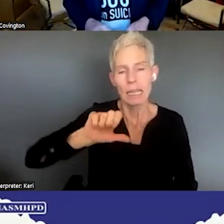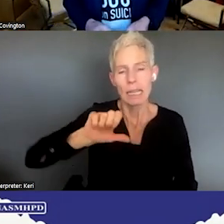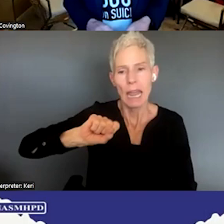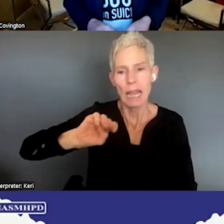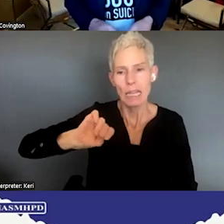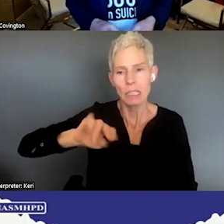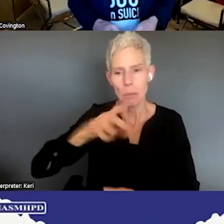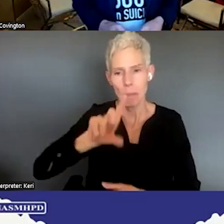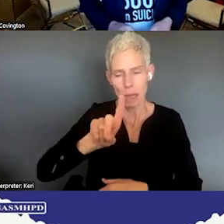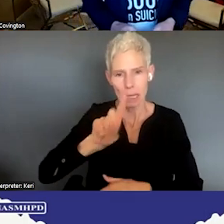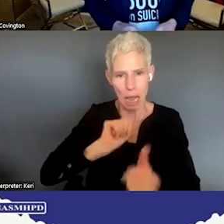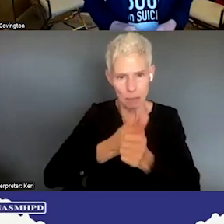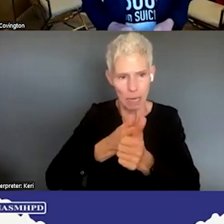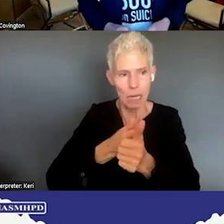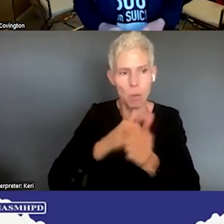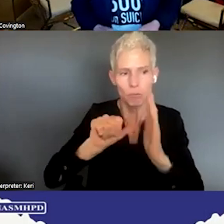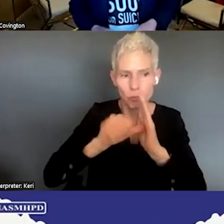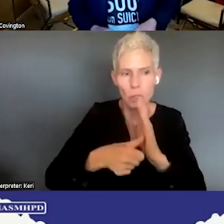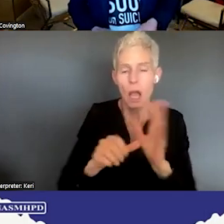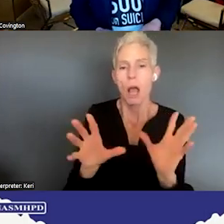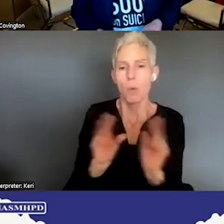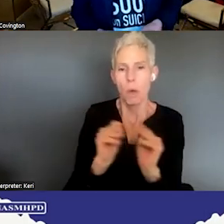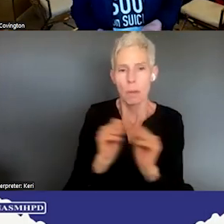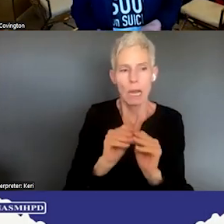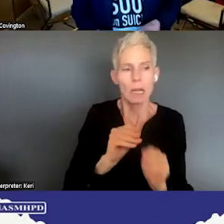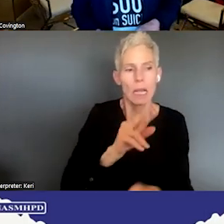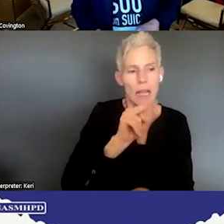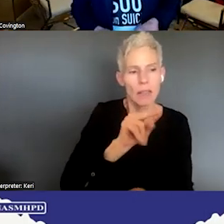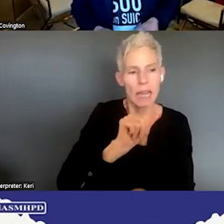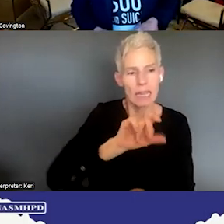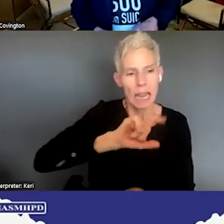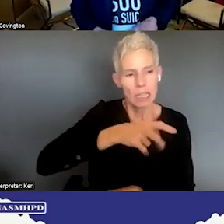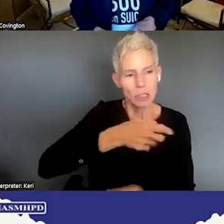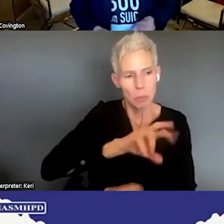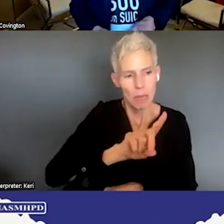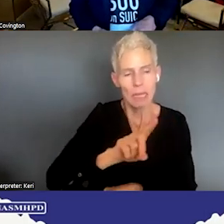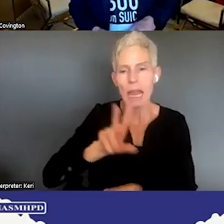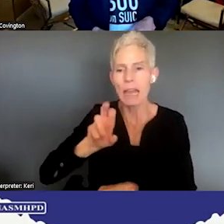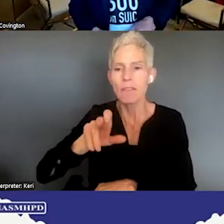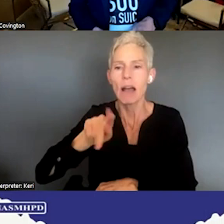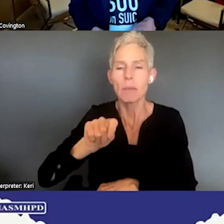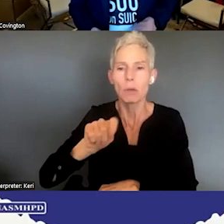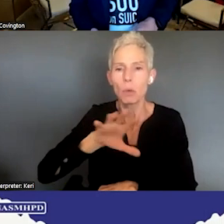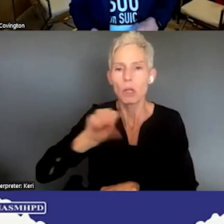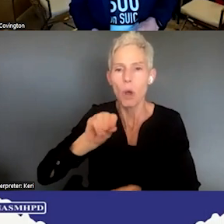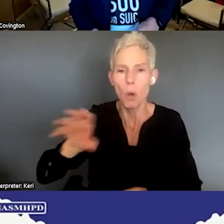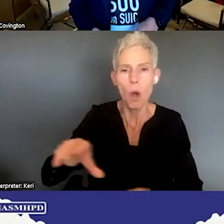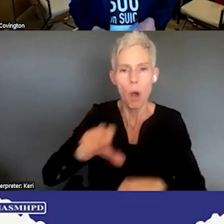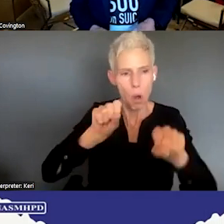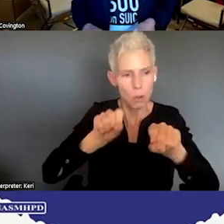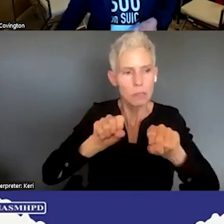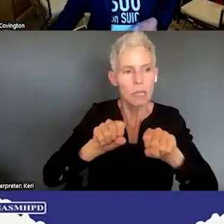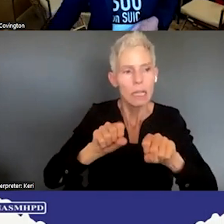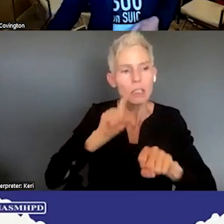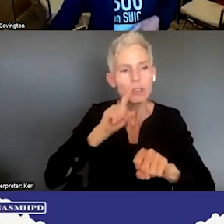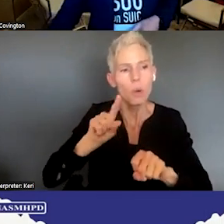highlight a webinar that NAJBID and Vibrant is co-hosting. That is focused on Washington State's Native and Strong